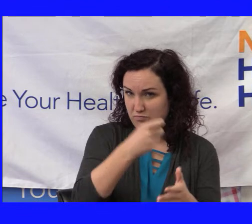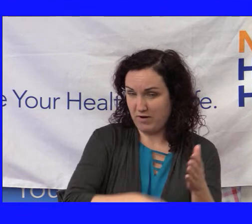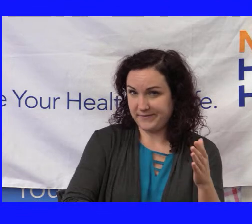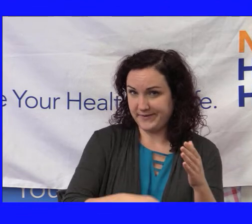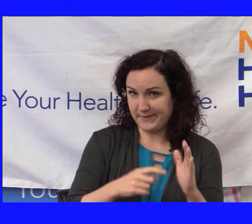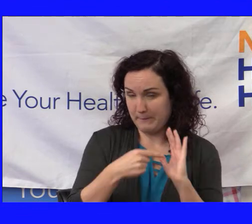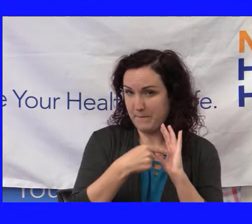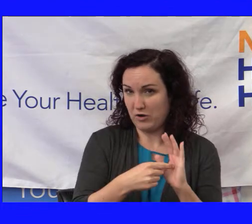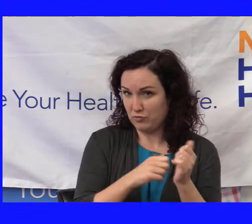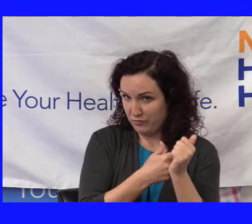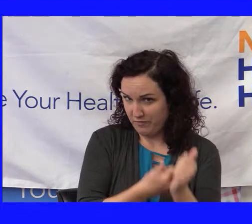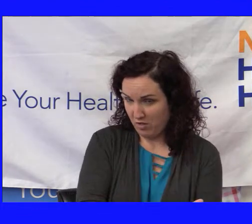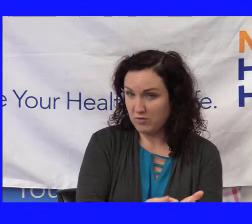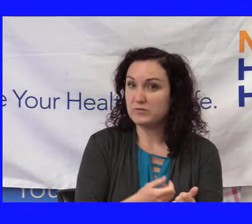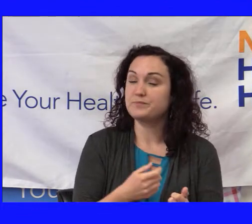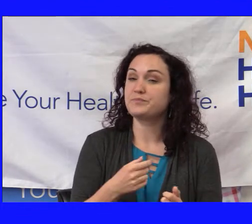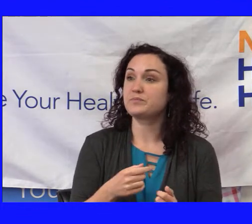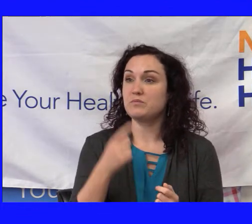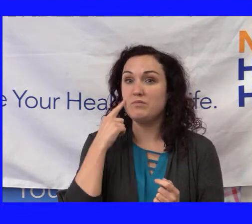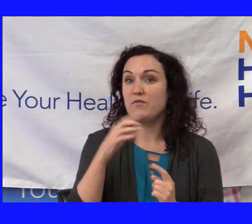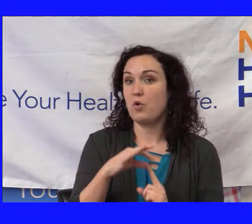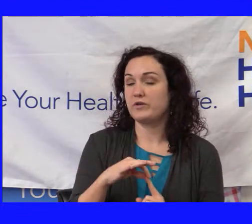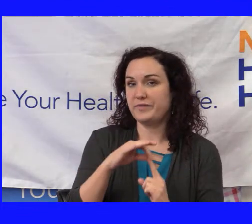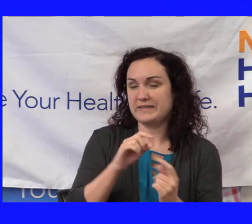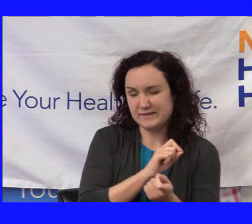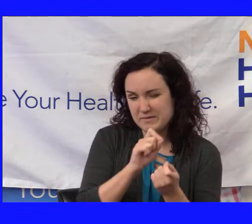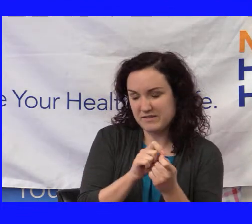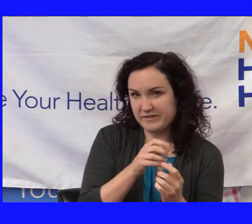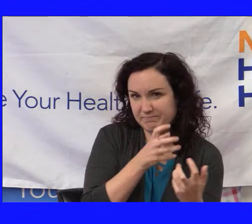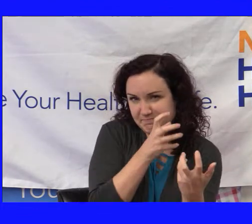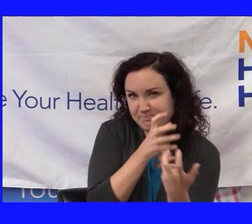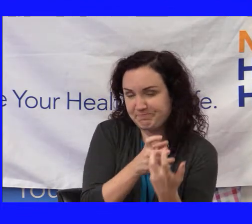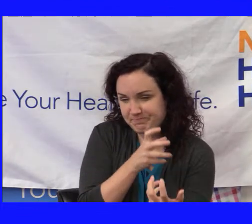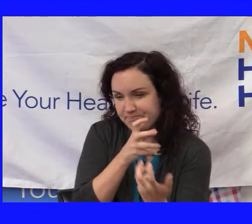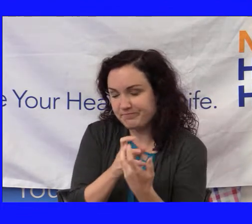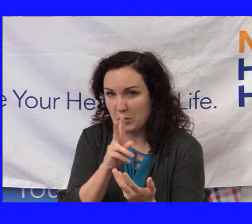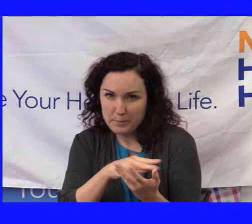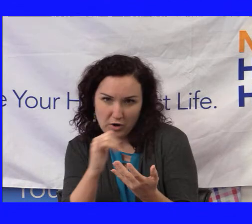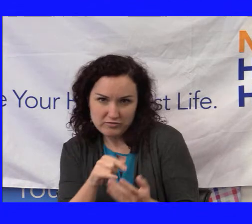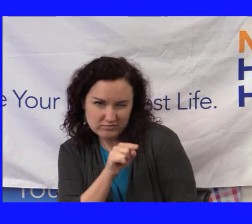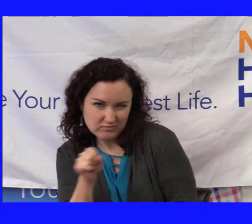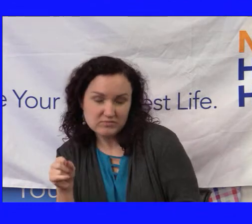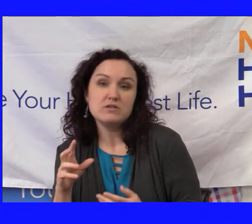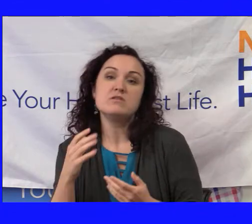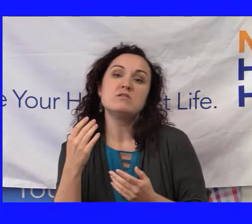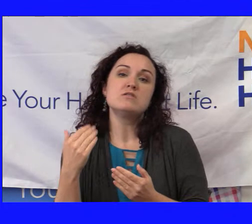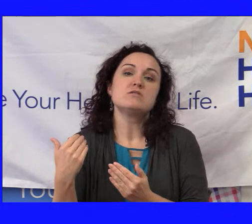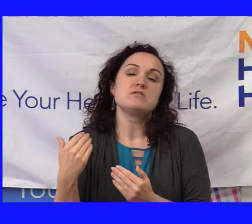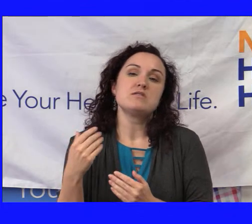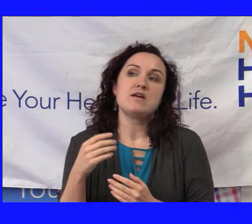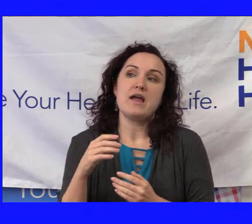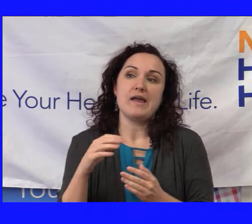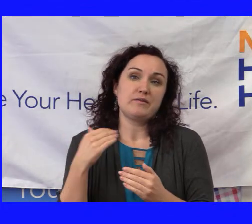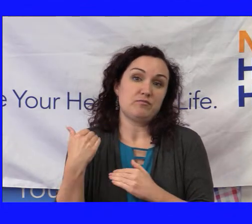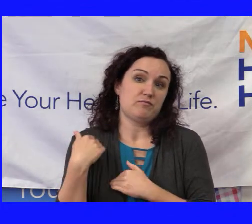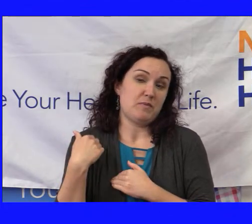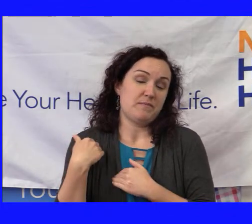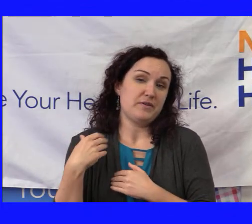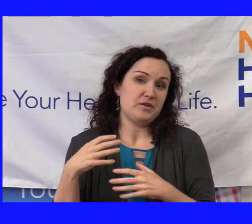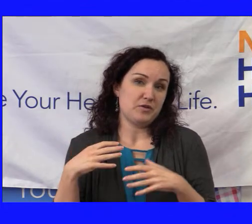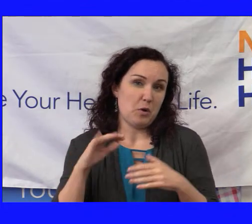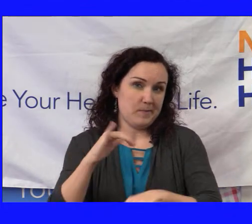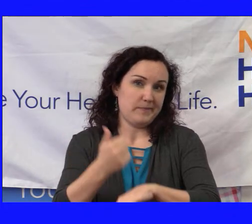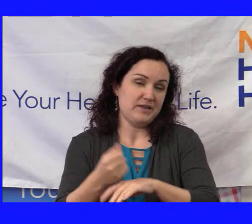pricing model for unique specific projects, and tasks are based out of this bid with